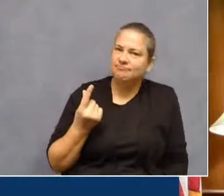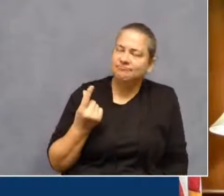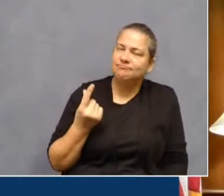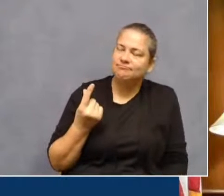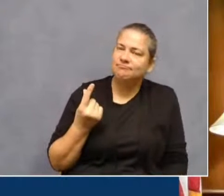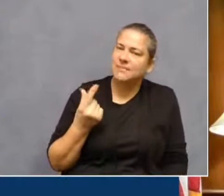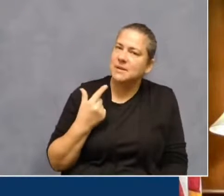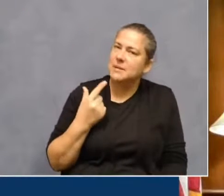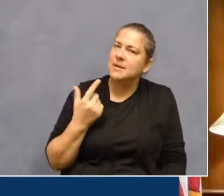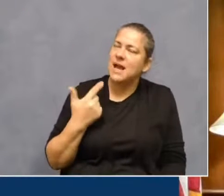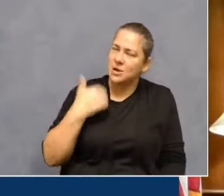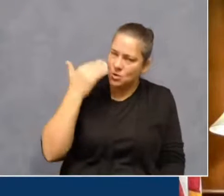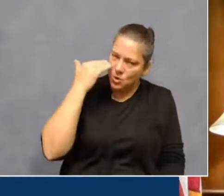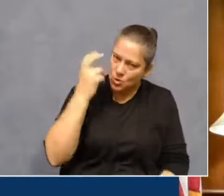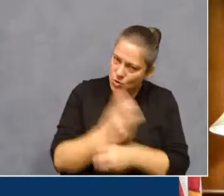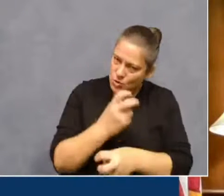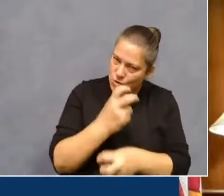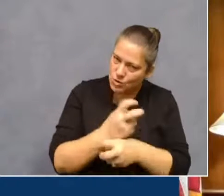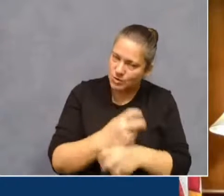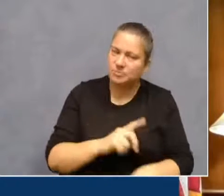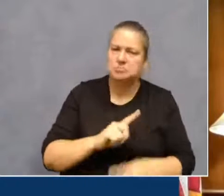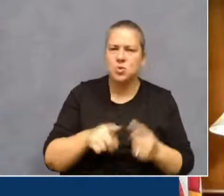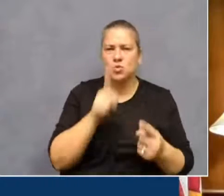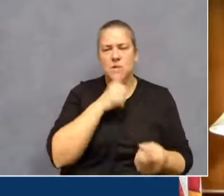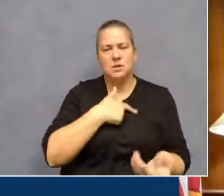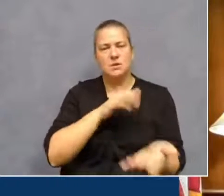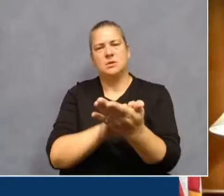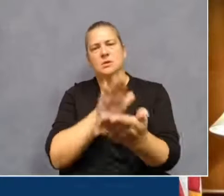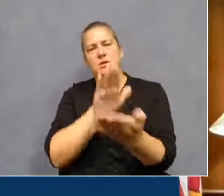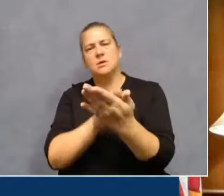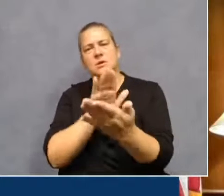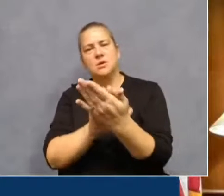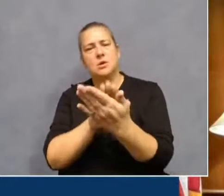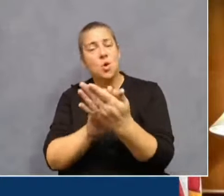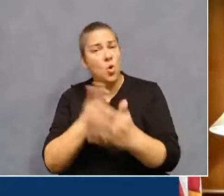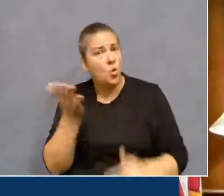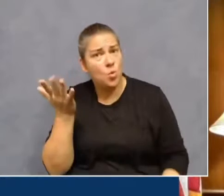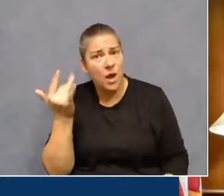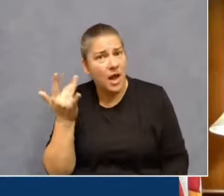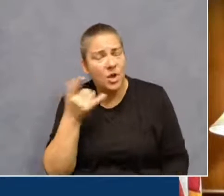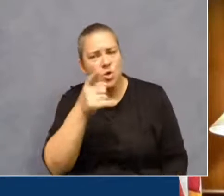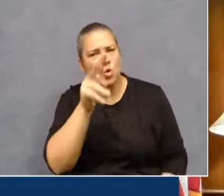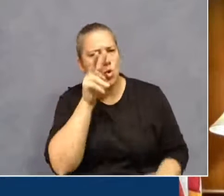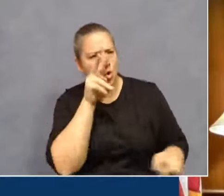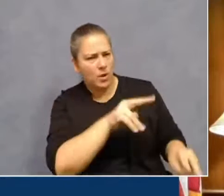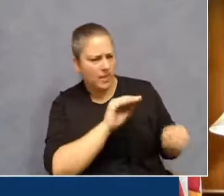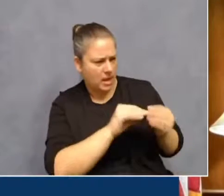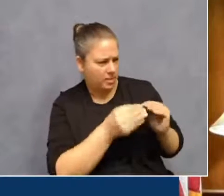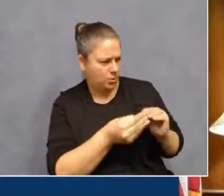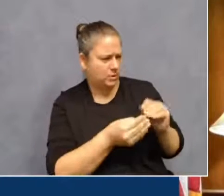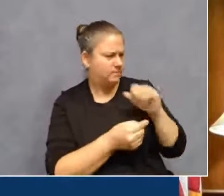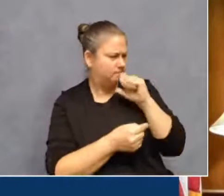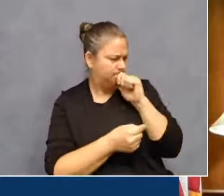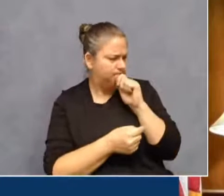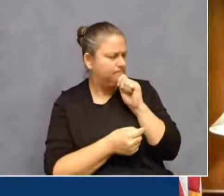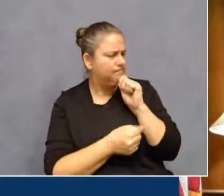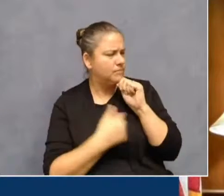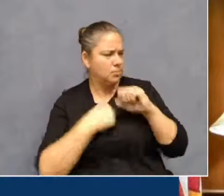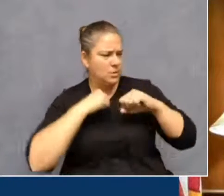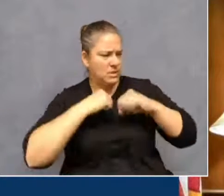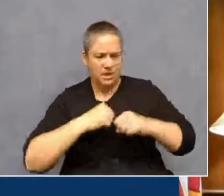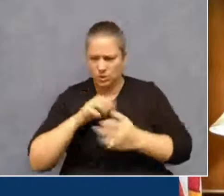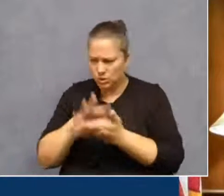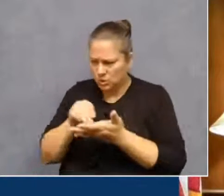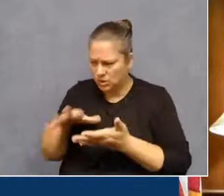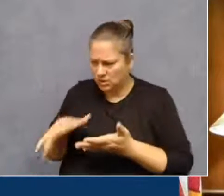using the data that we have to make an informed decision aimed at protecting your students, their families,